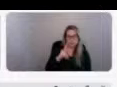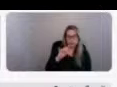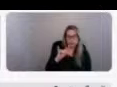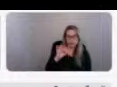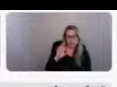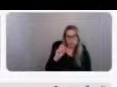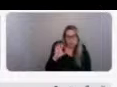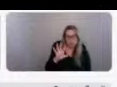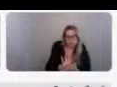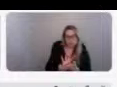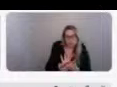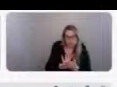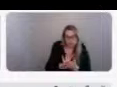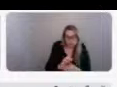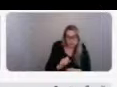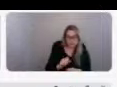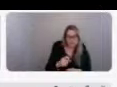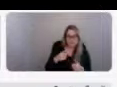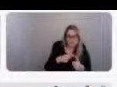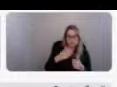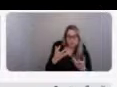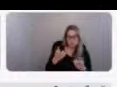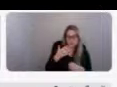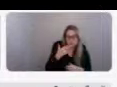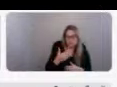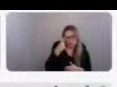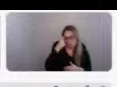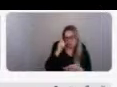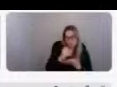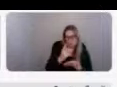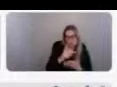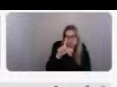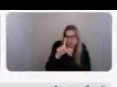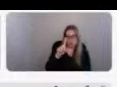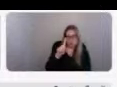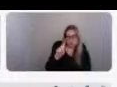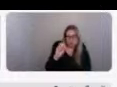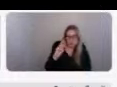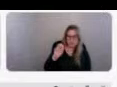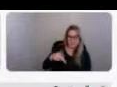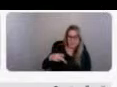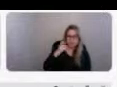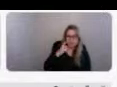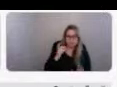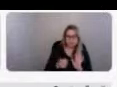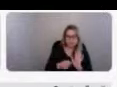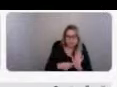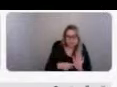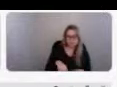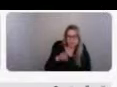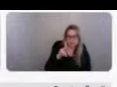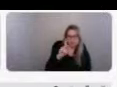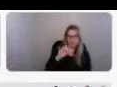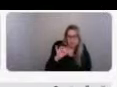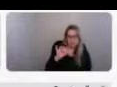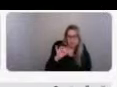for over 15 years i first want to thank you for the approved ld draft map recognizing and representing the kyrene school district so well